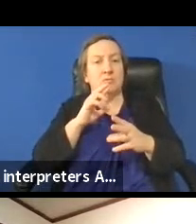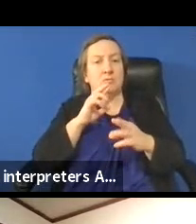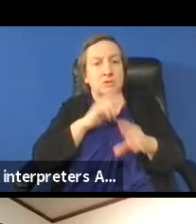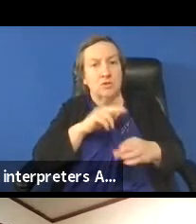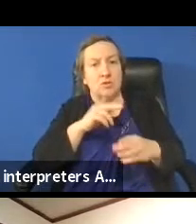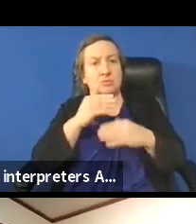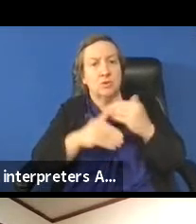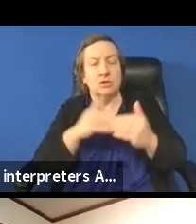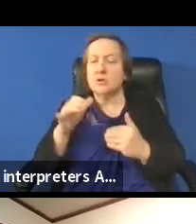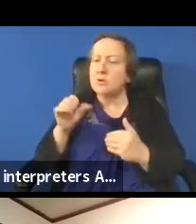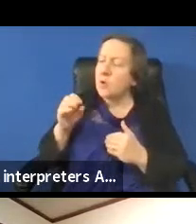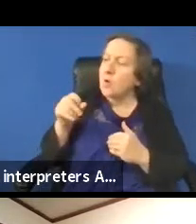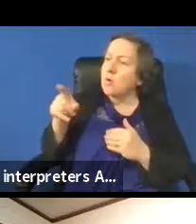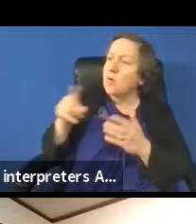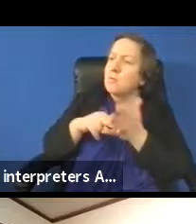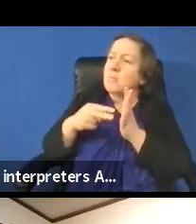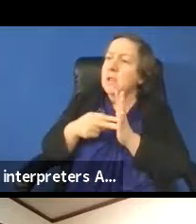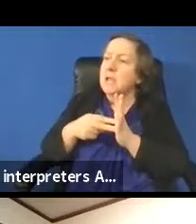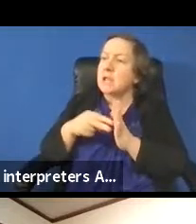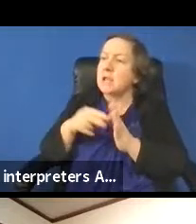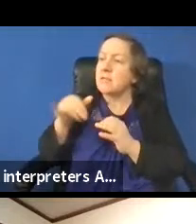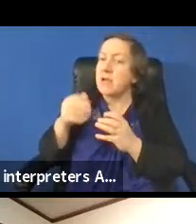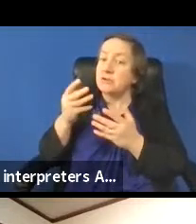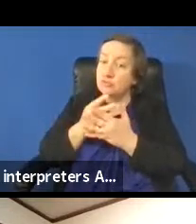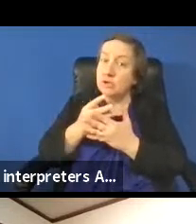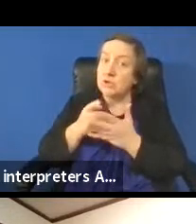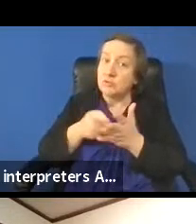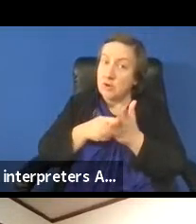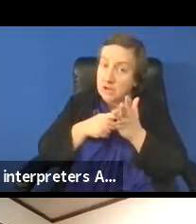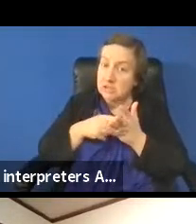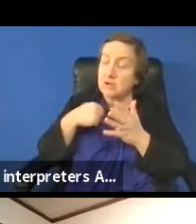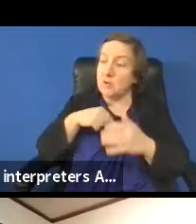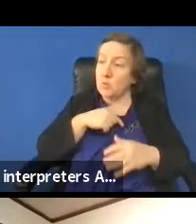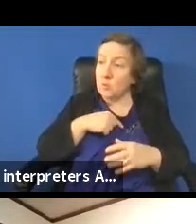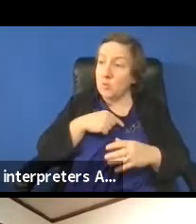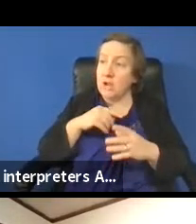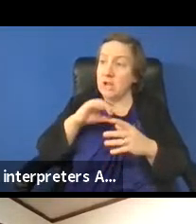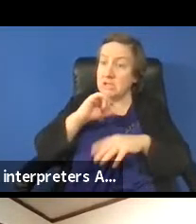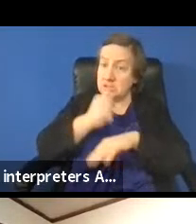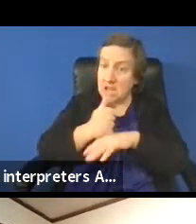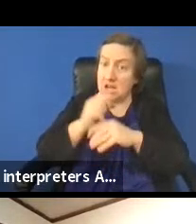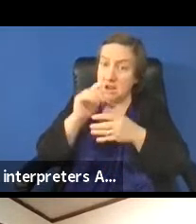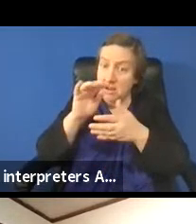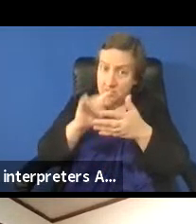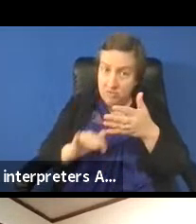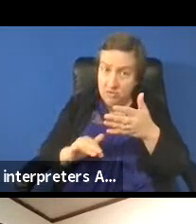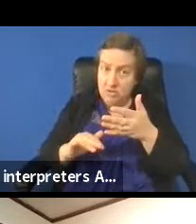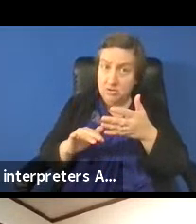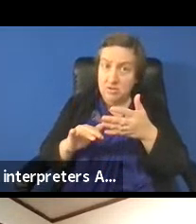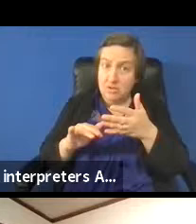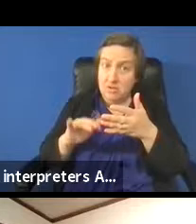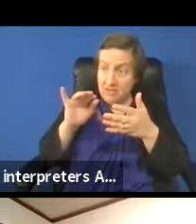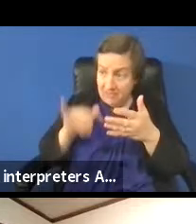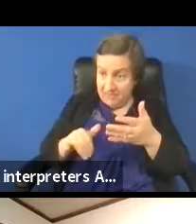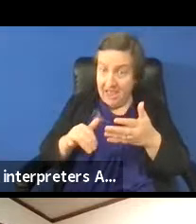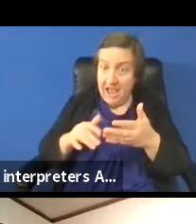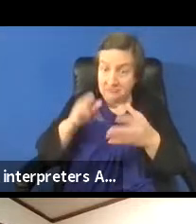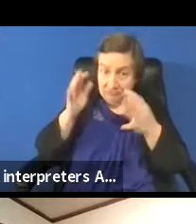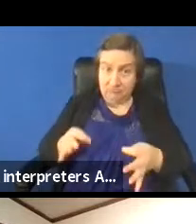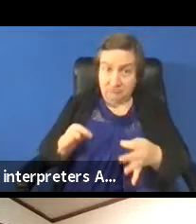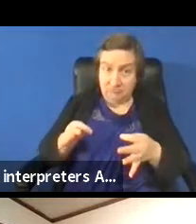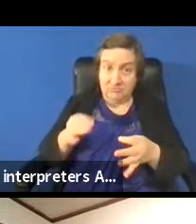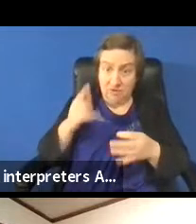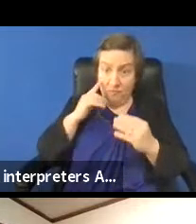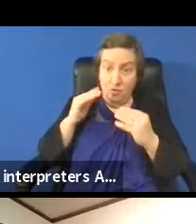forward. So are you saying that the screening criteria that we put together is the screening criteria for